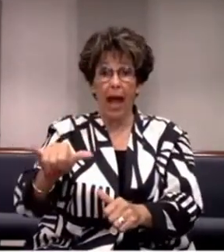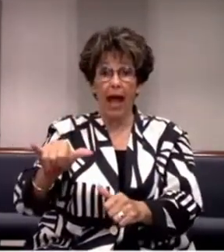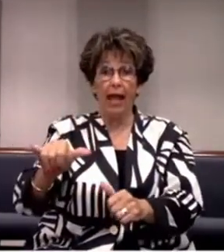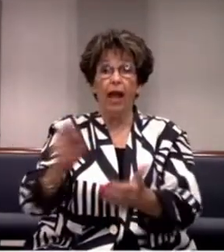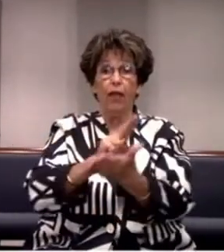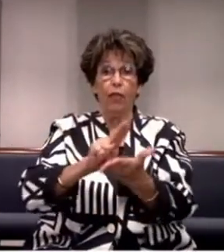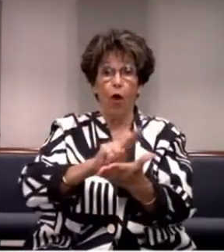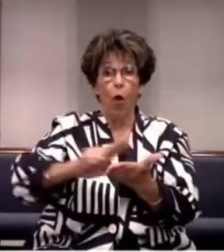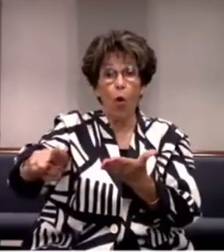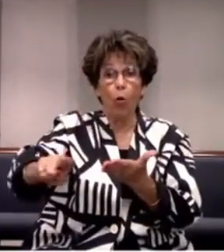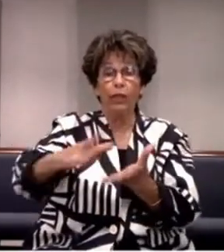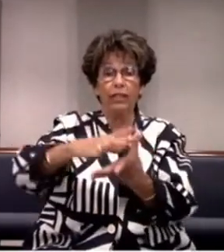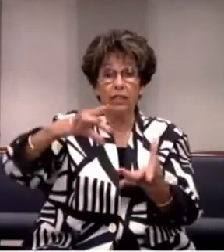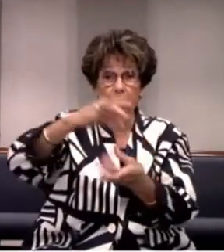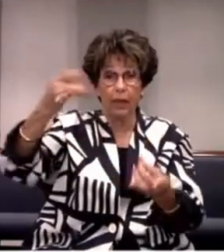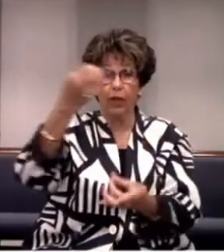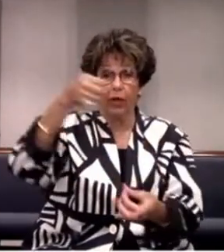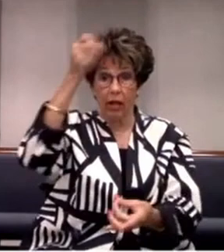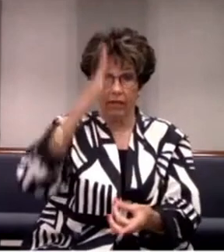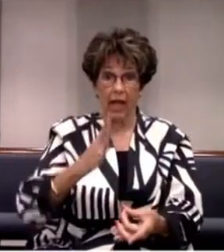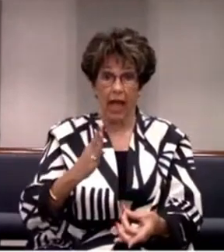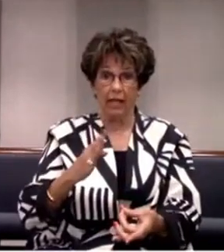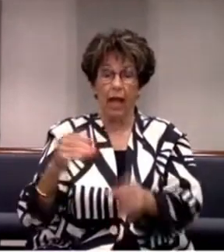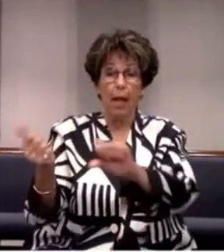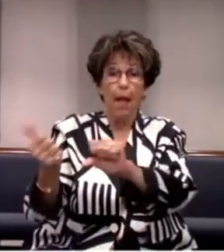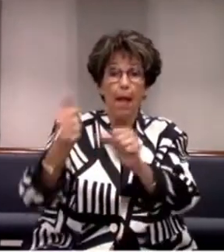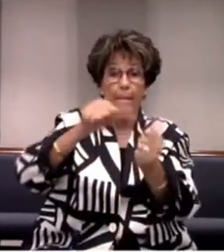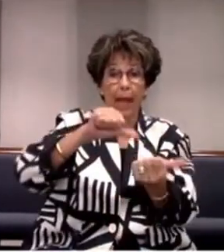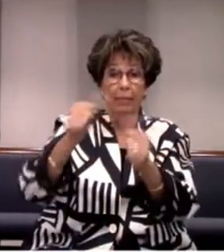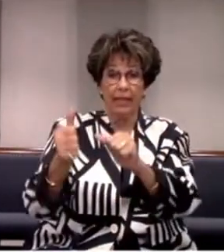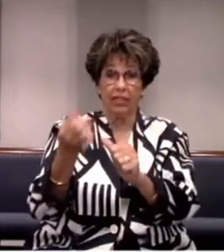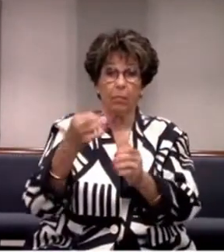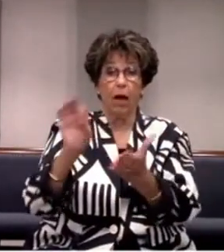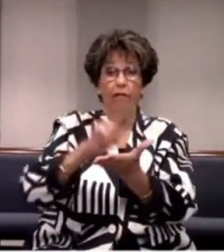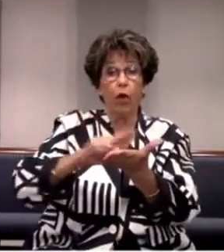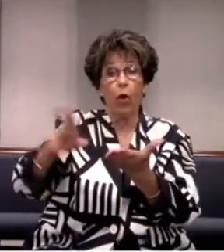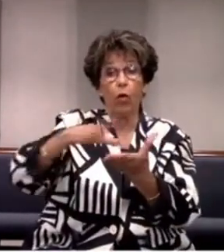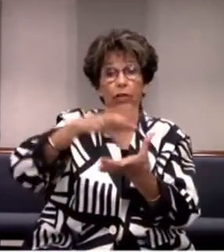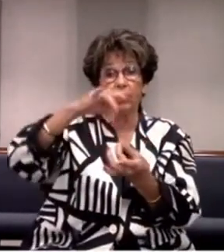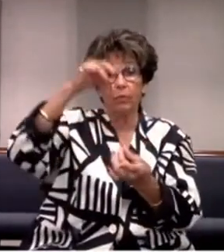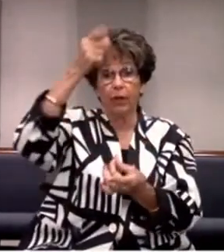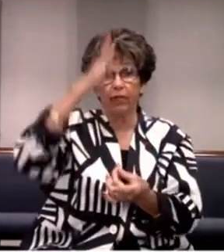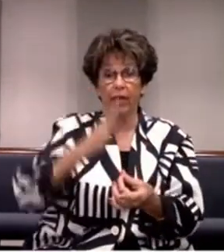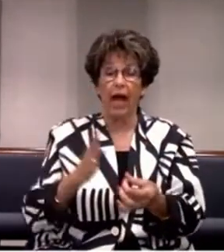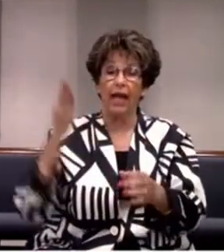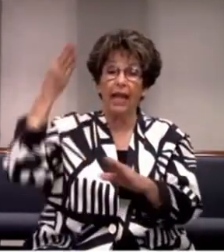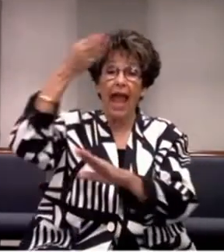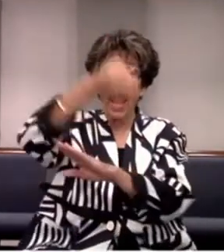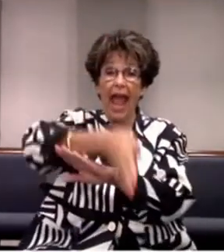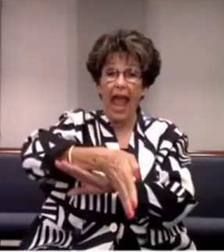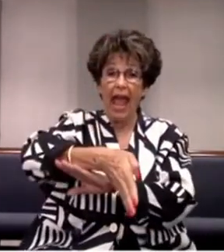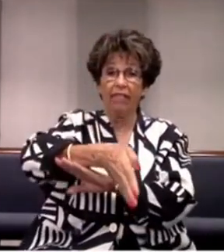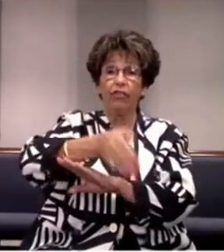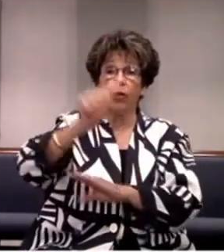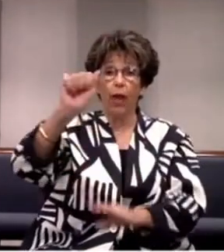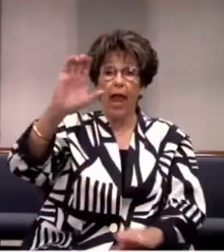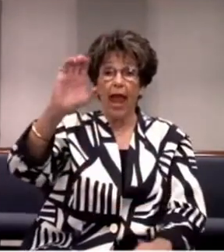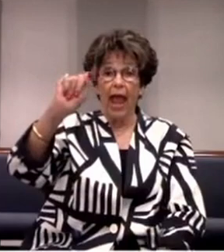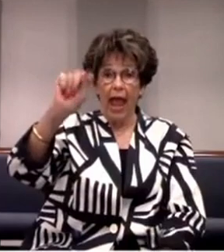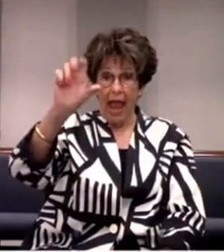God. So the baptism of the Holy Spirit of God after Acts chapter